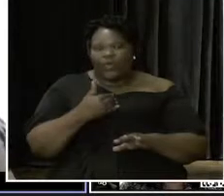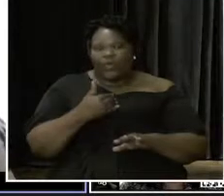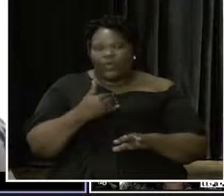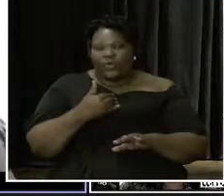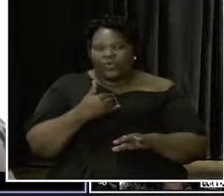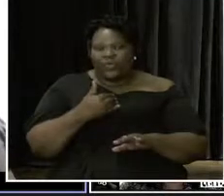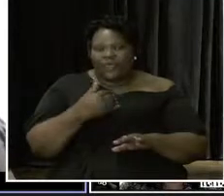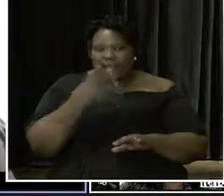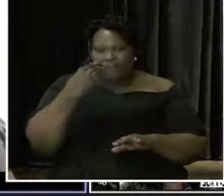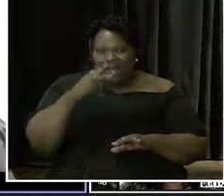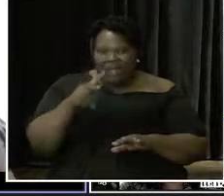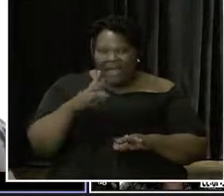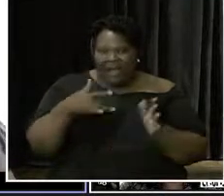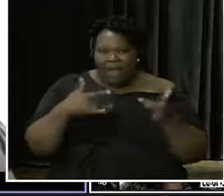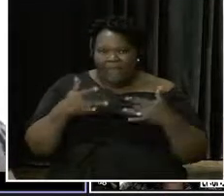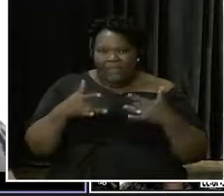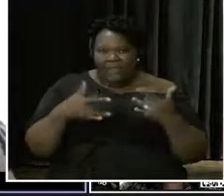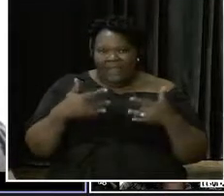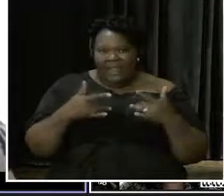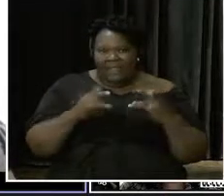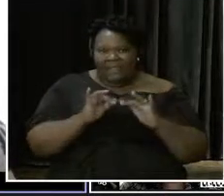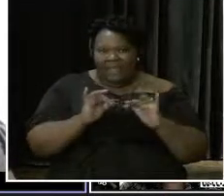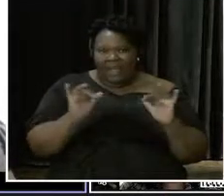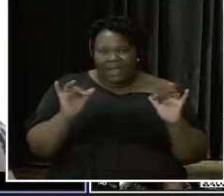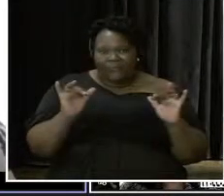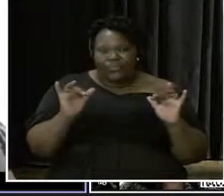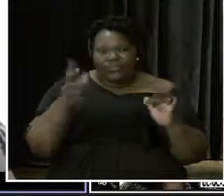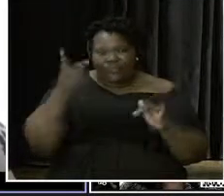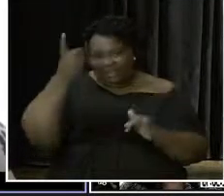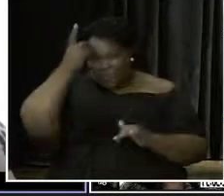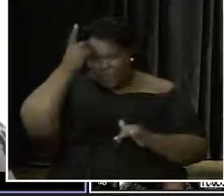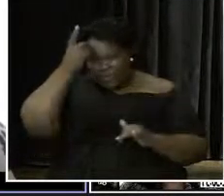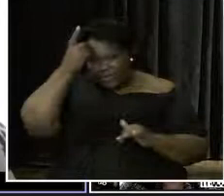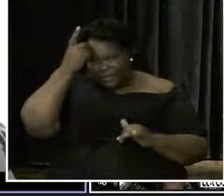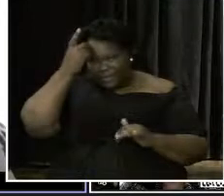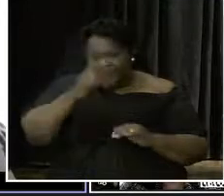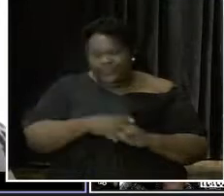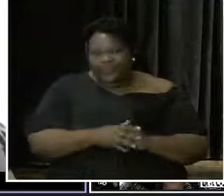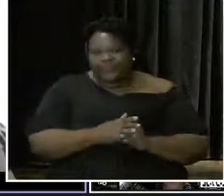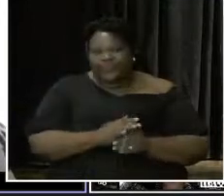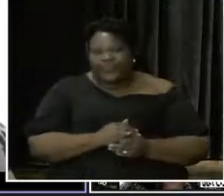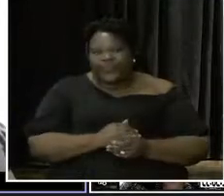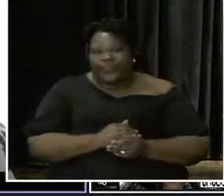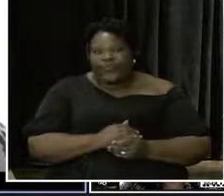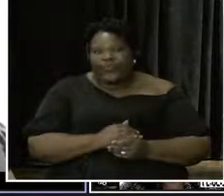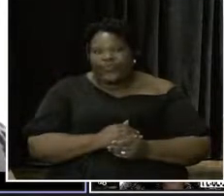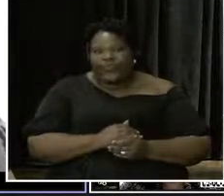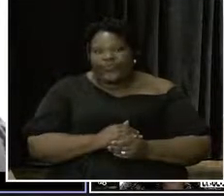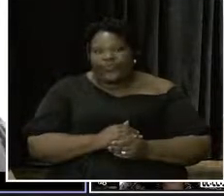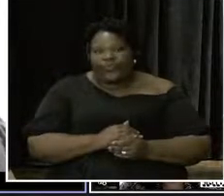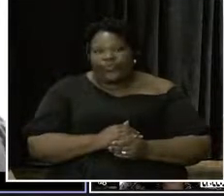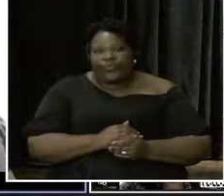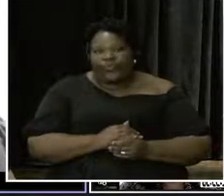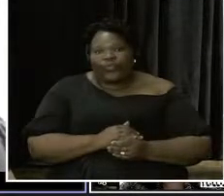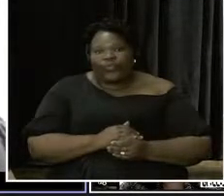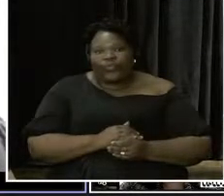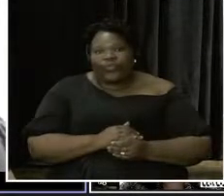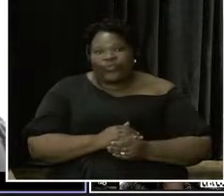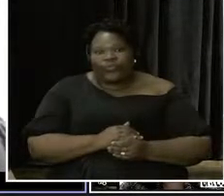public, who effectively keep us afloat through their incomes. And we don't